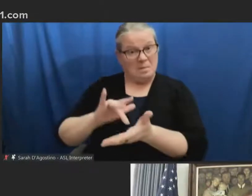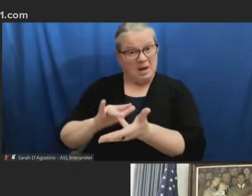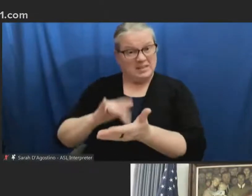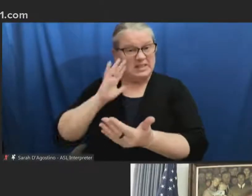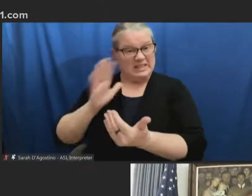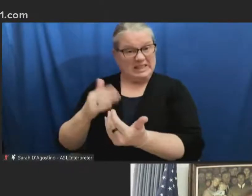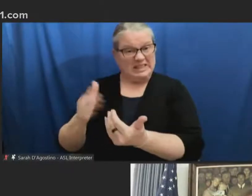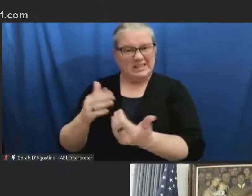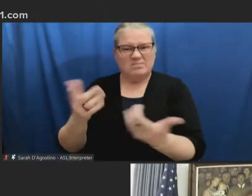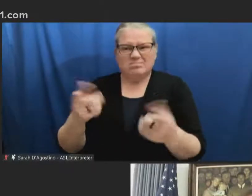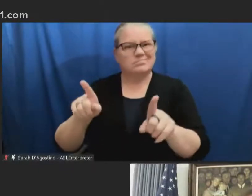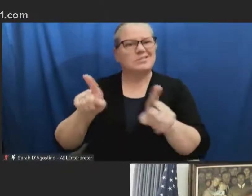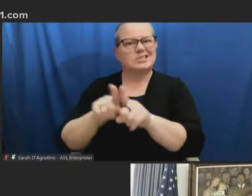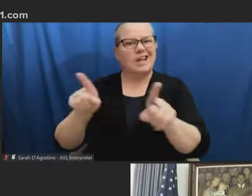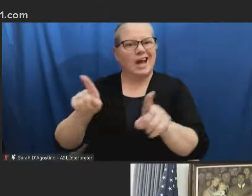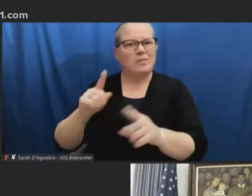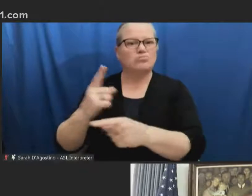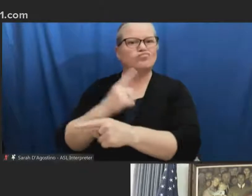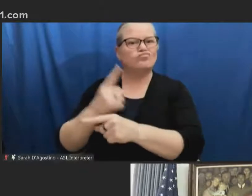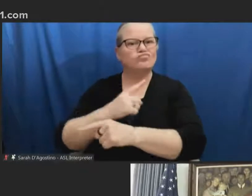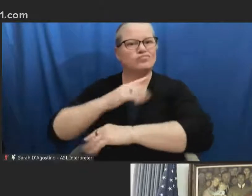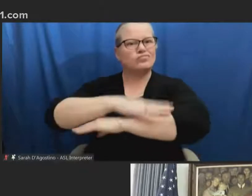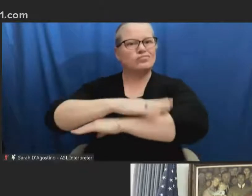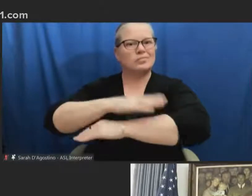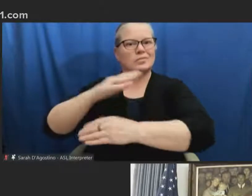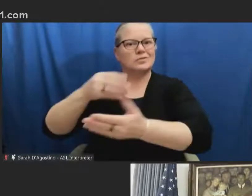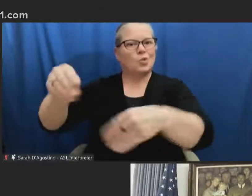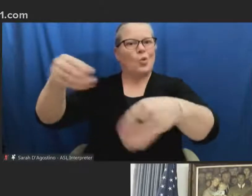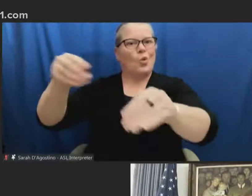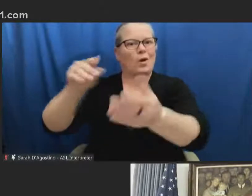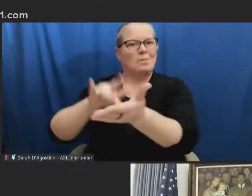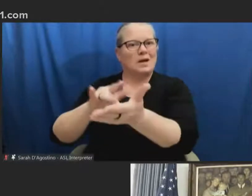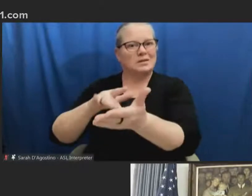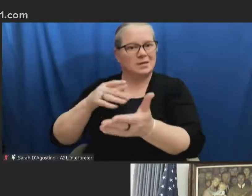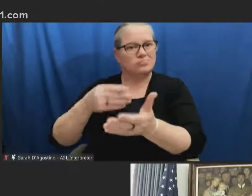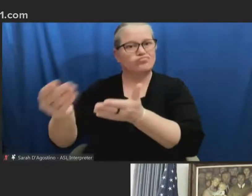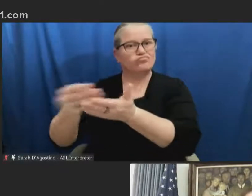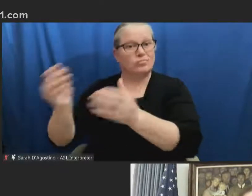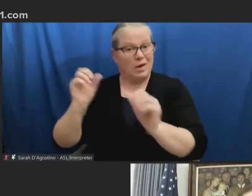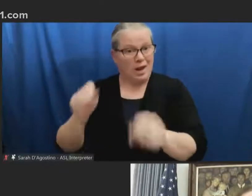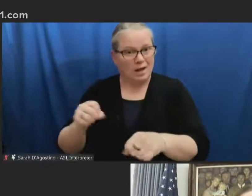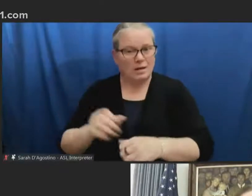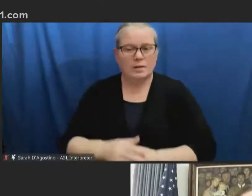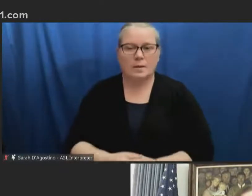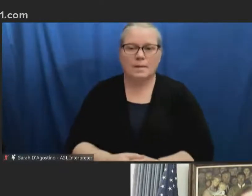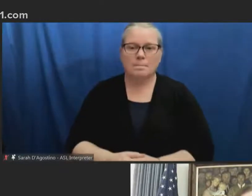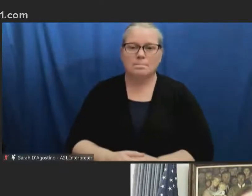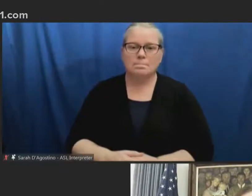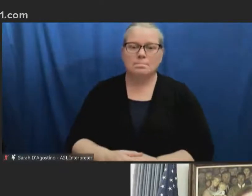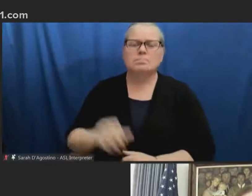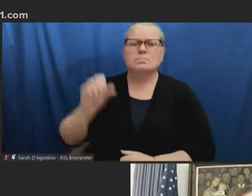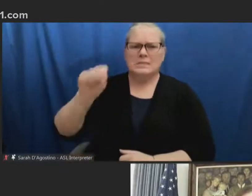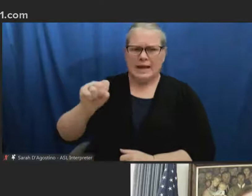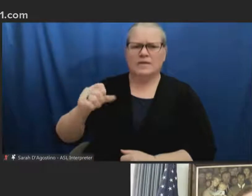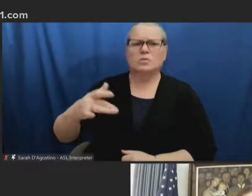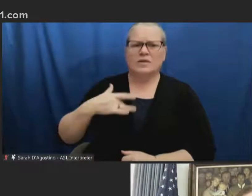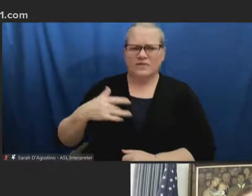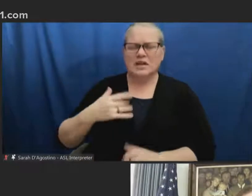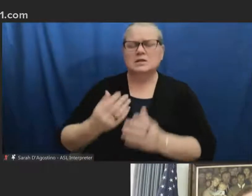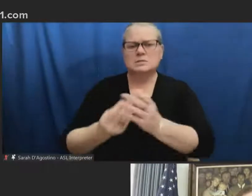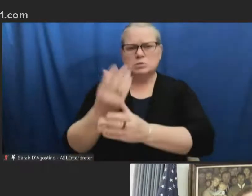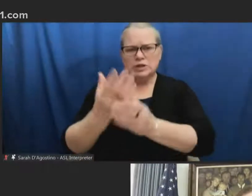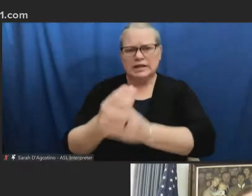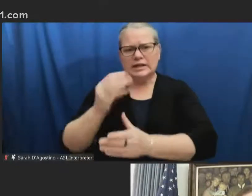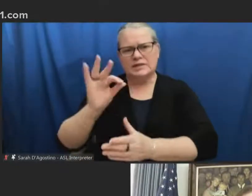demand's going to decline substantially as we get into February and certainly March. You're going to see less infections, less demand for these therapeutics, and supply is going to increase